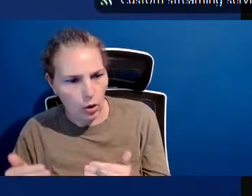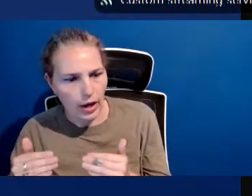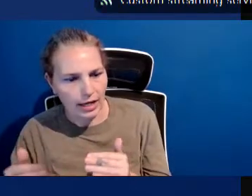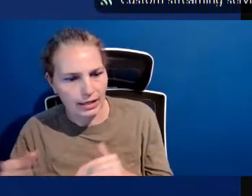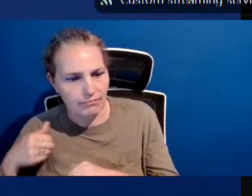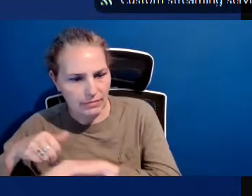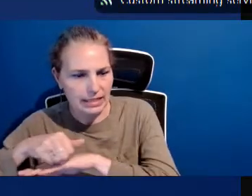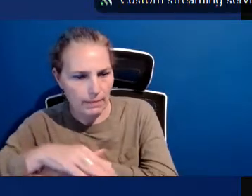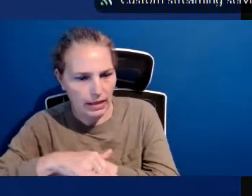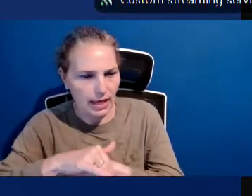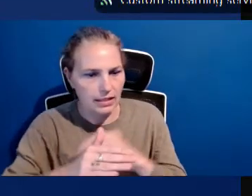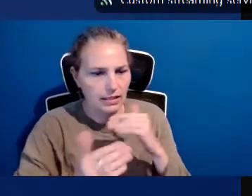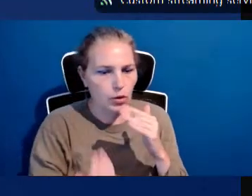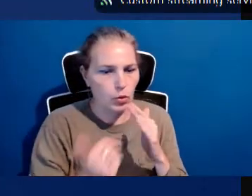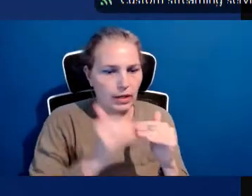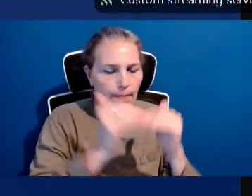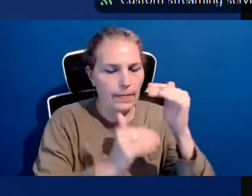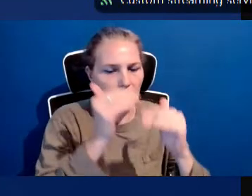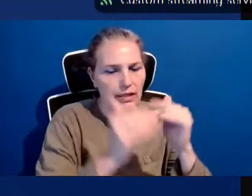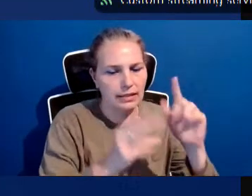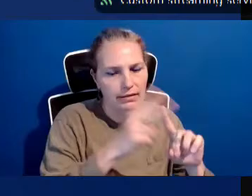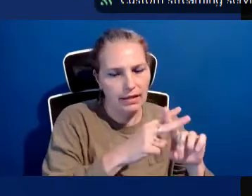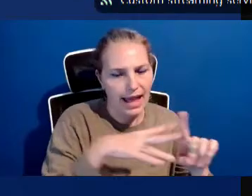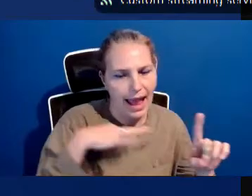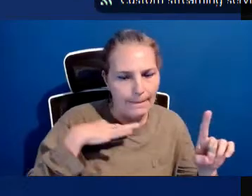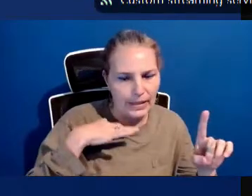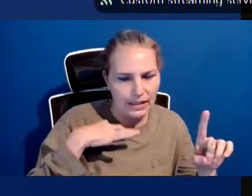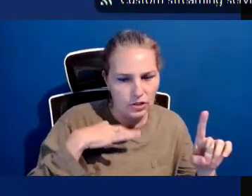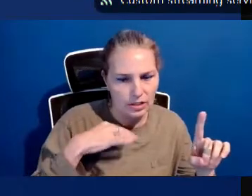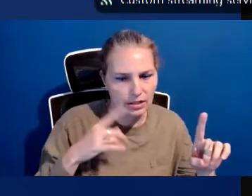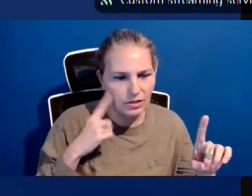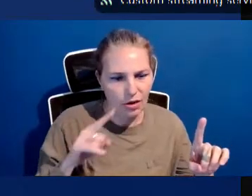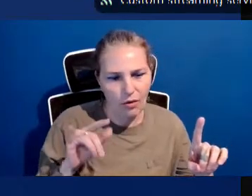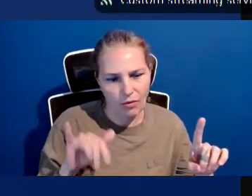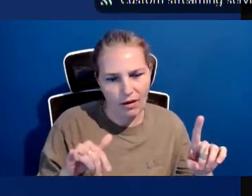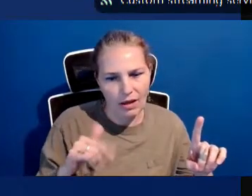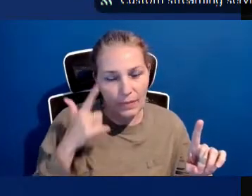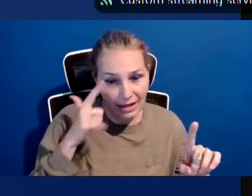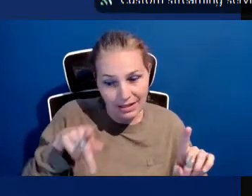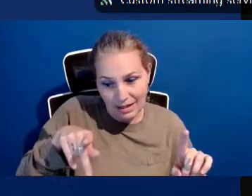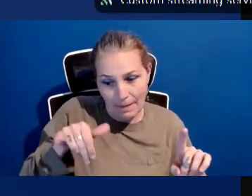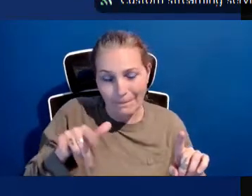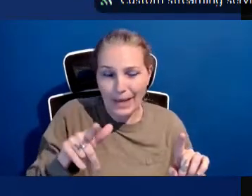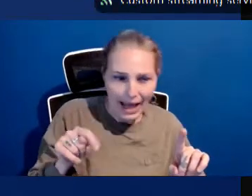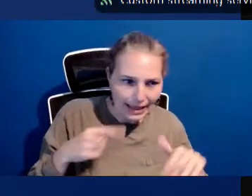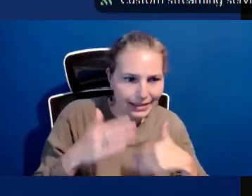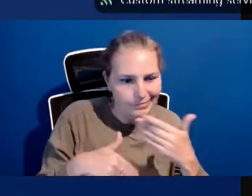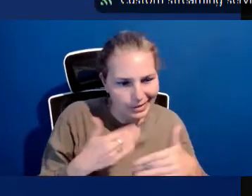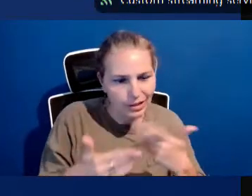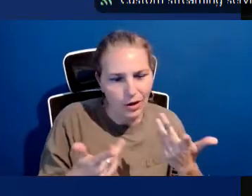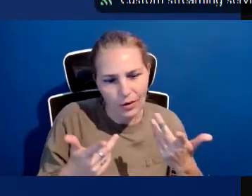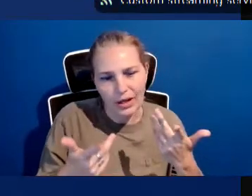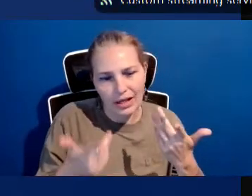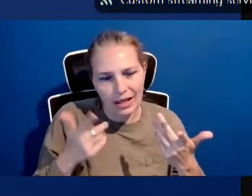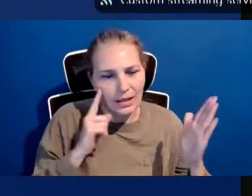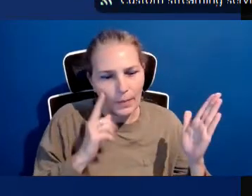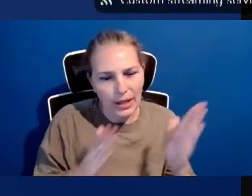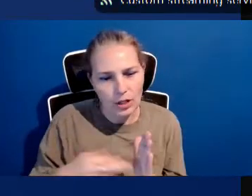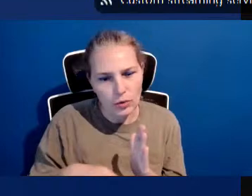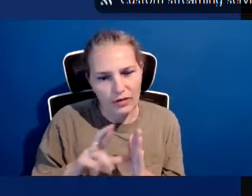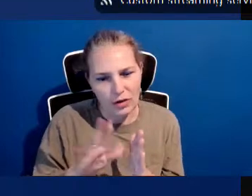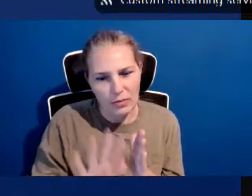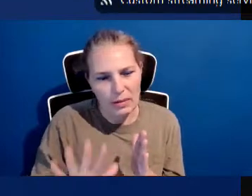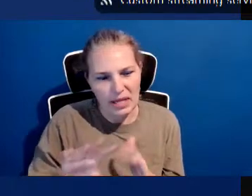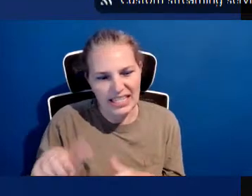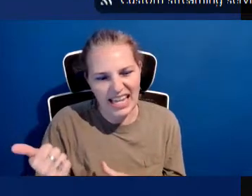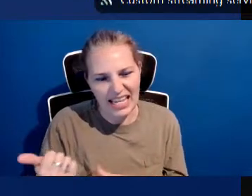are reviewing it before the customer gets the results, it may take up to 10 business days, but depending on the project, it could be